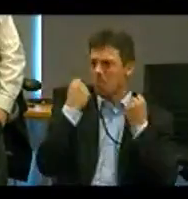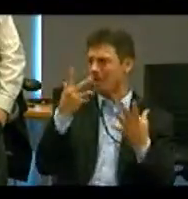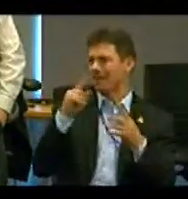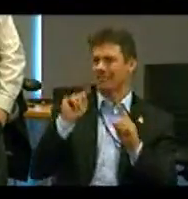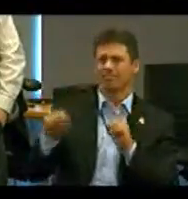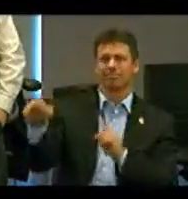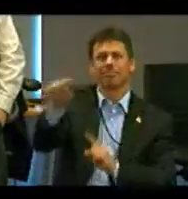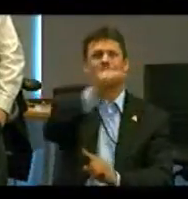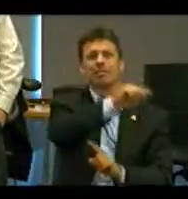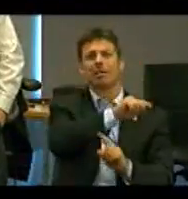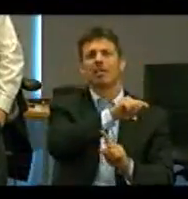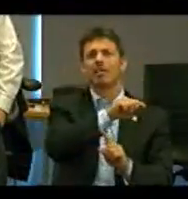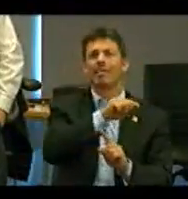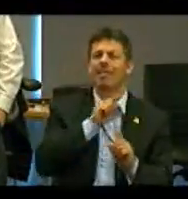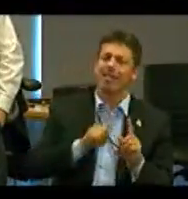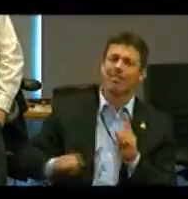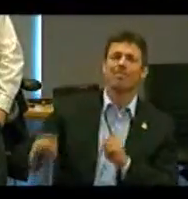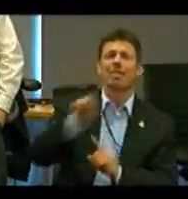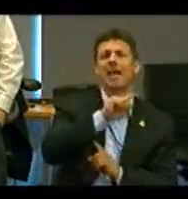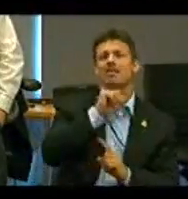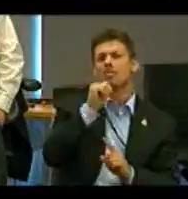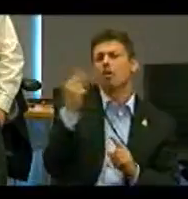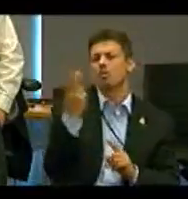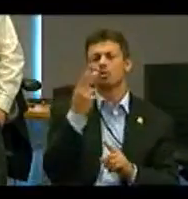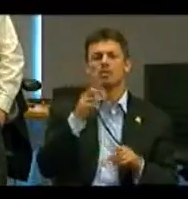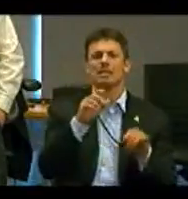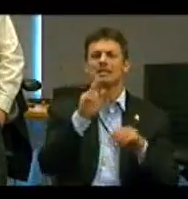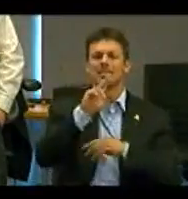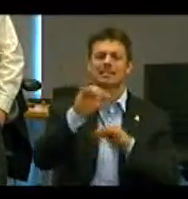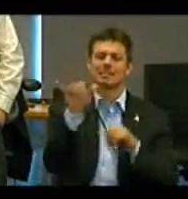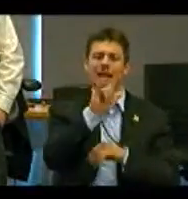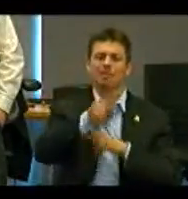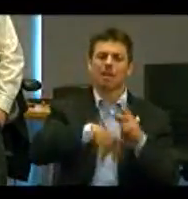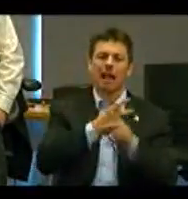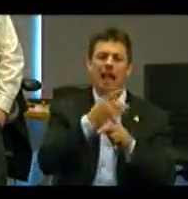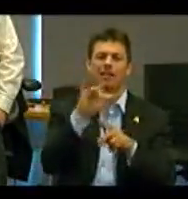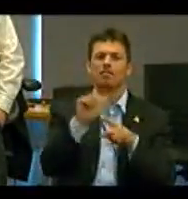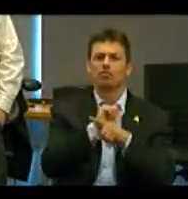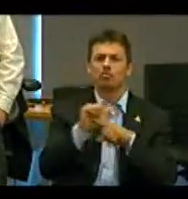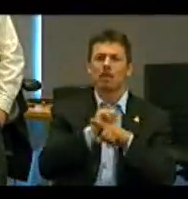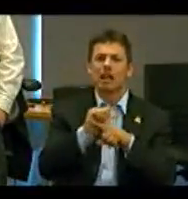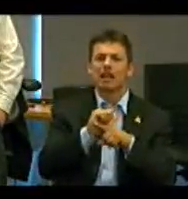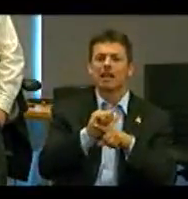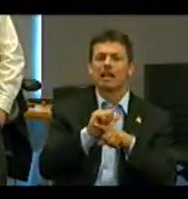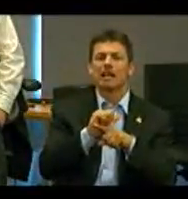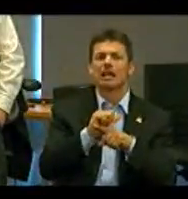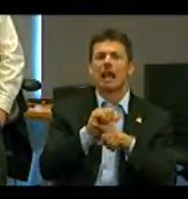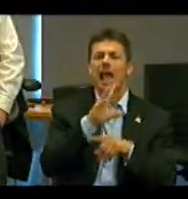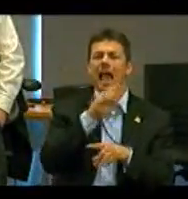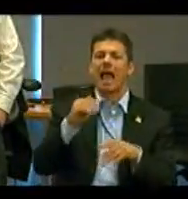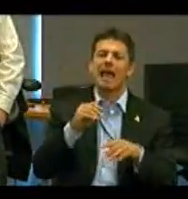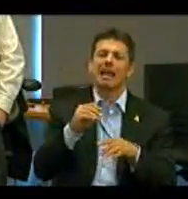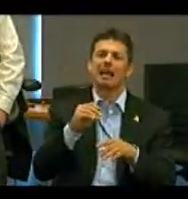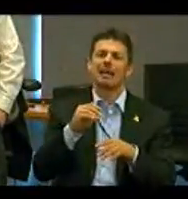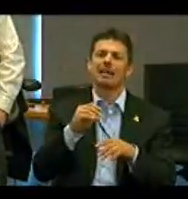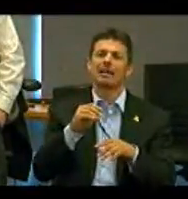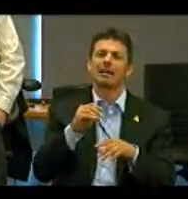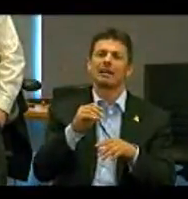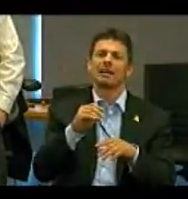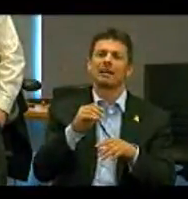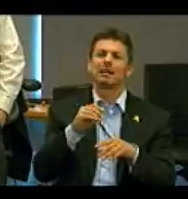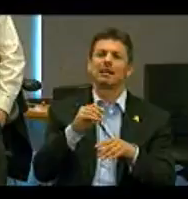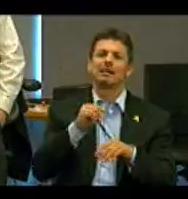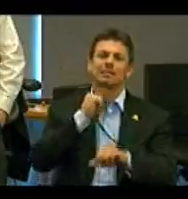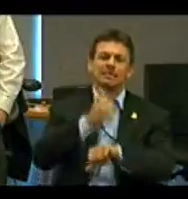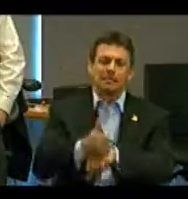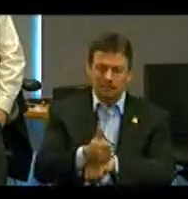districts, they don't use the same type of training and institute the same level of